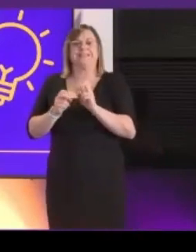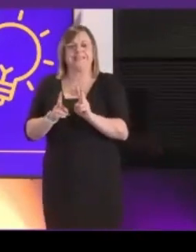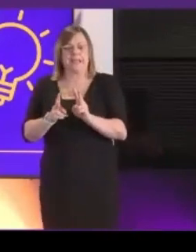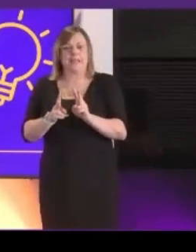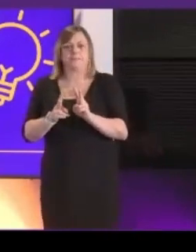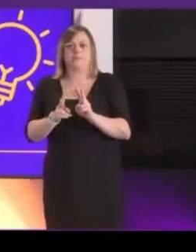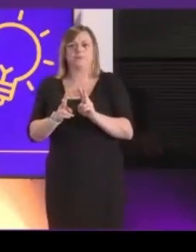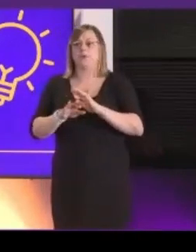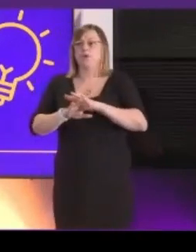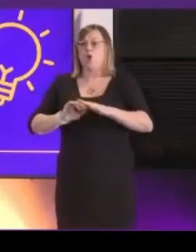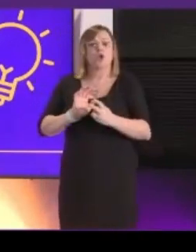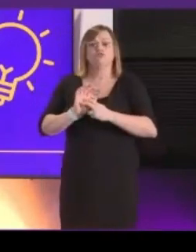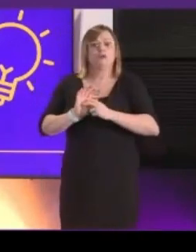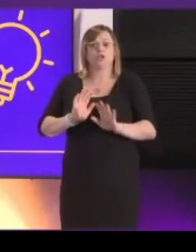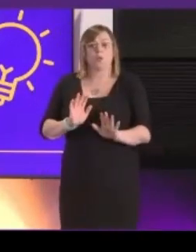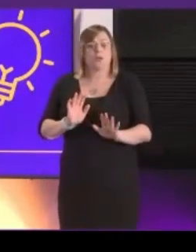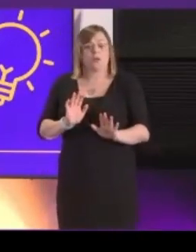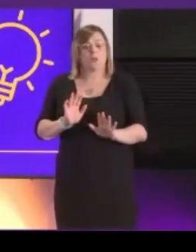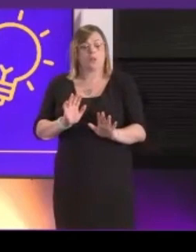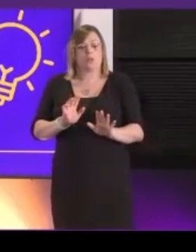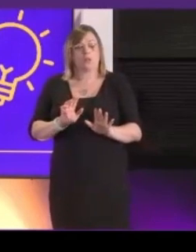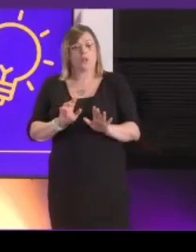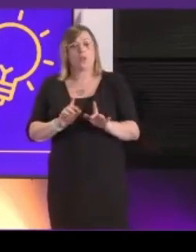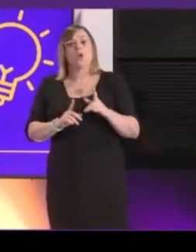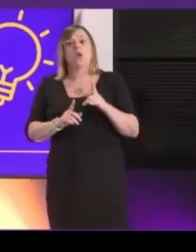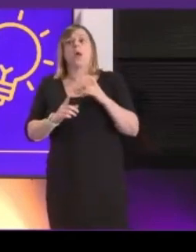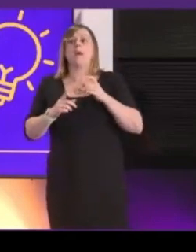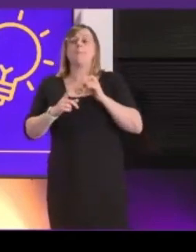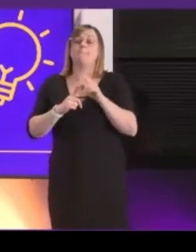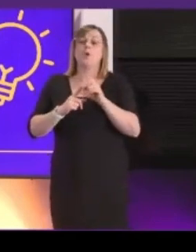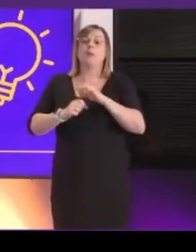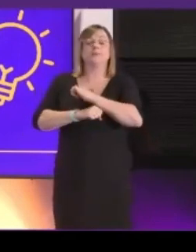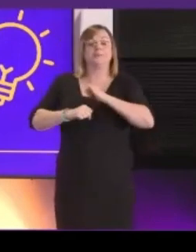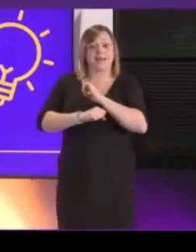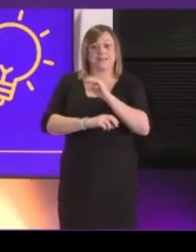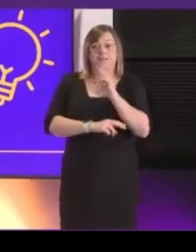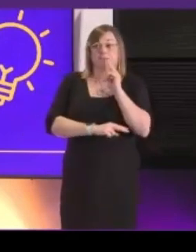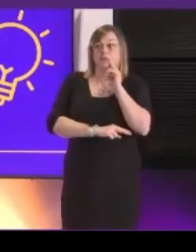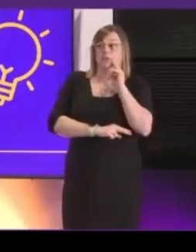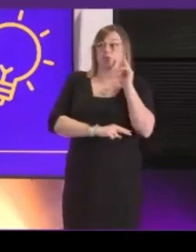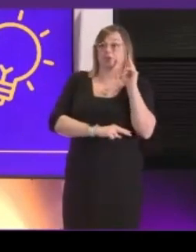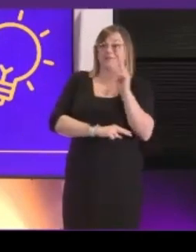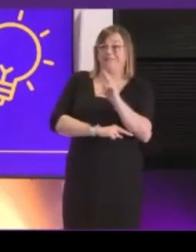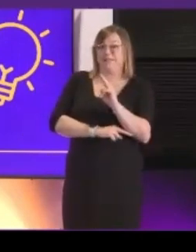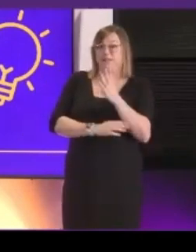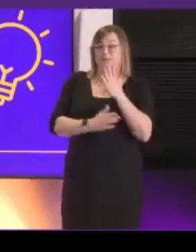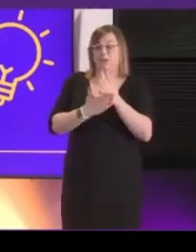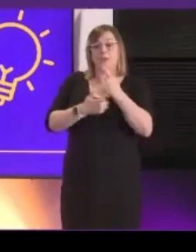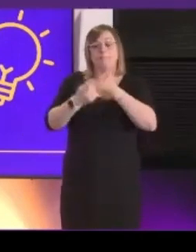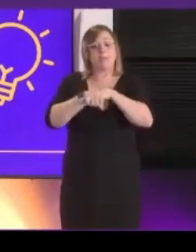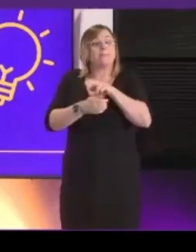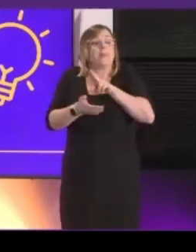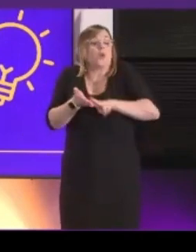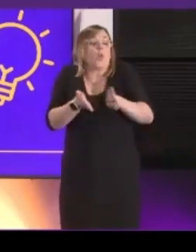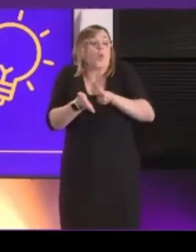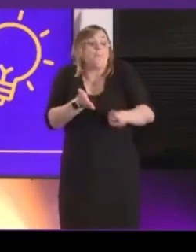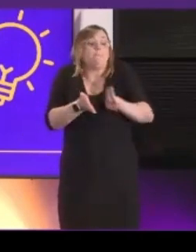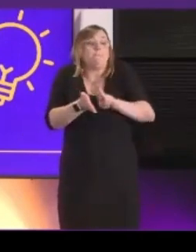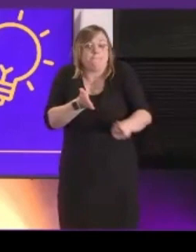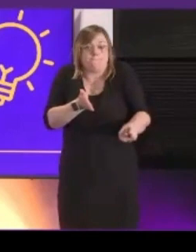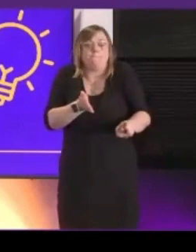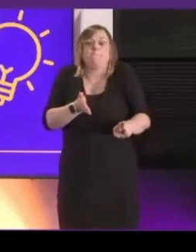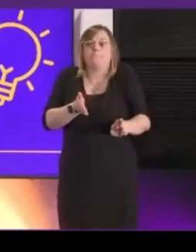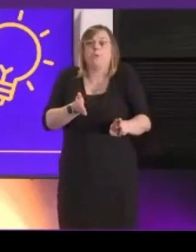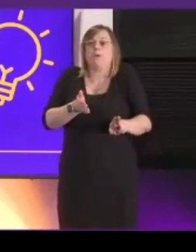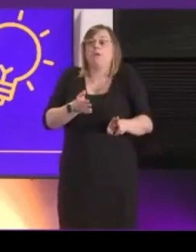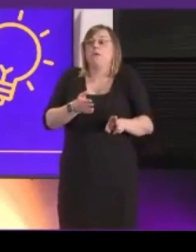invariably non-contractual. We do at PurpleSpace see it increasingly becoming the norm that in